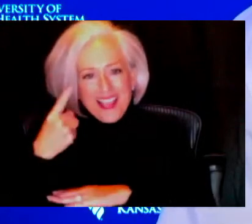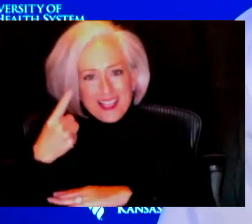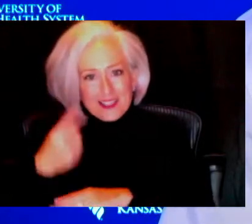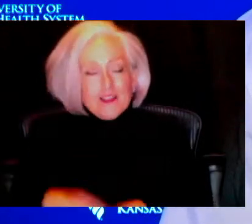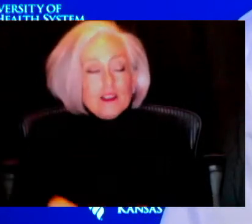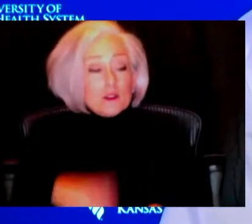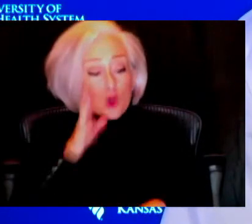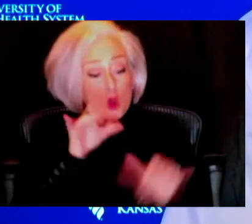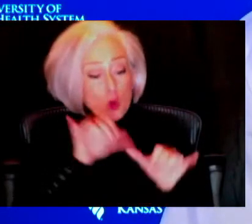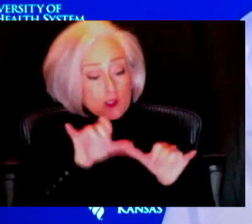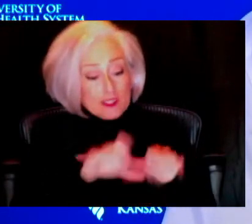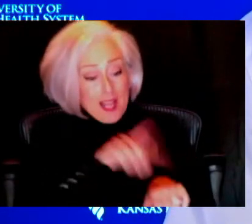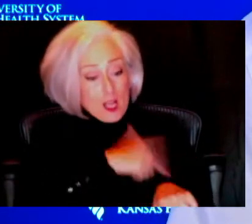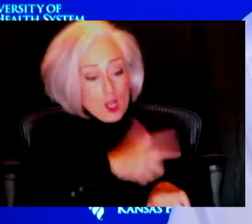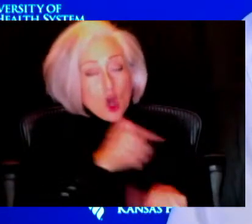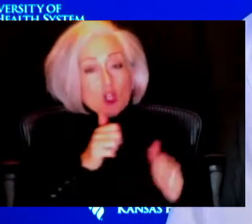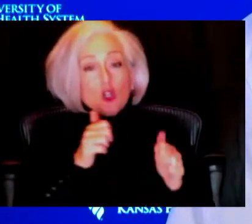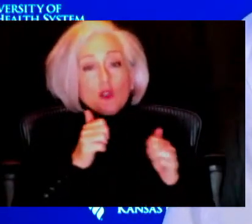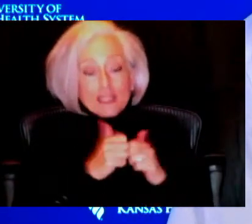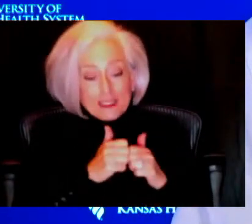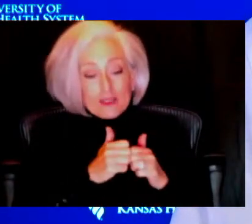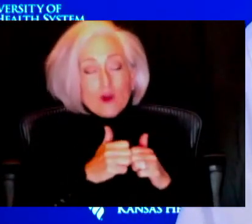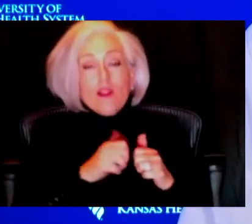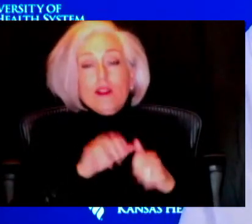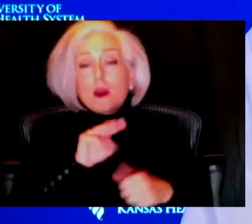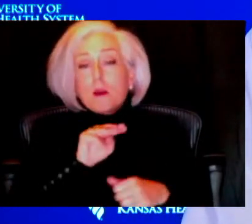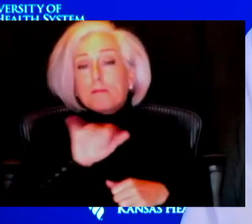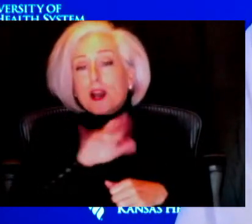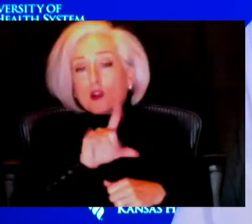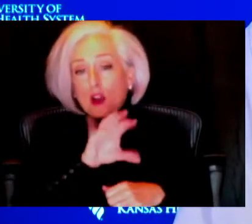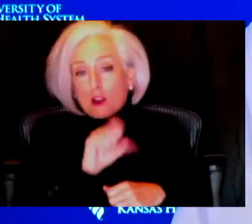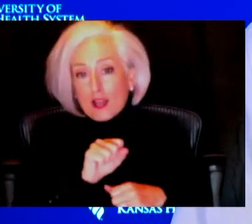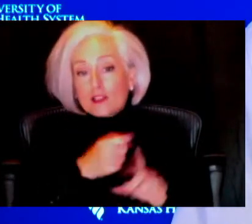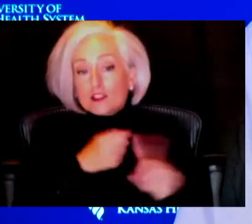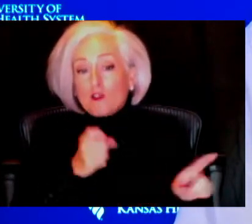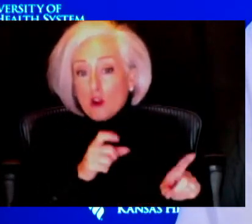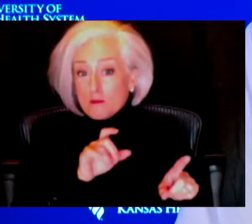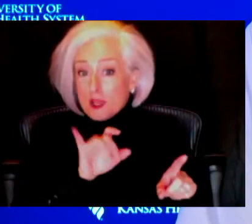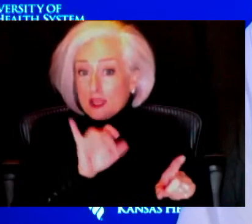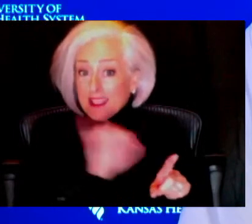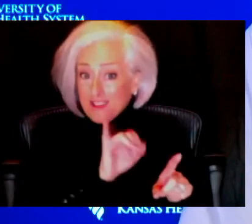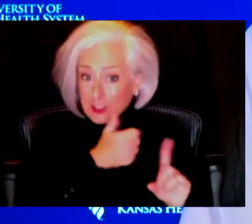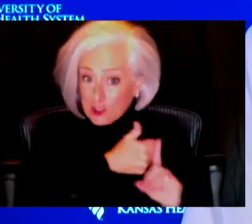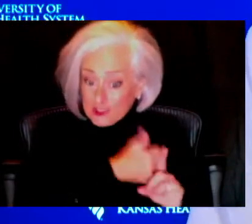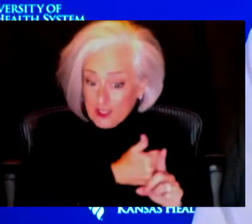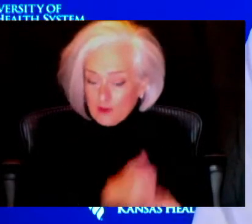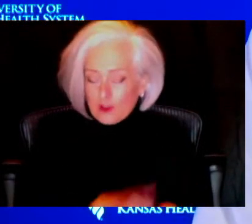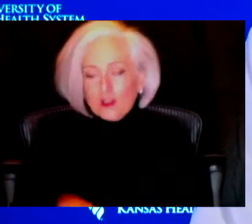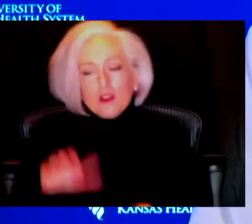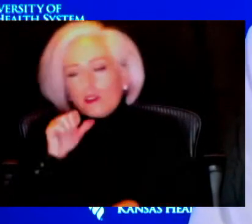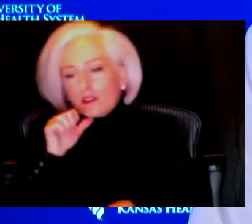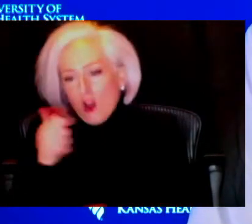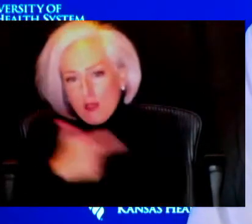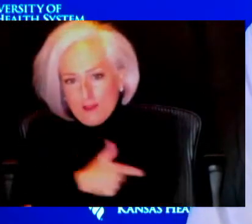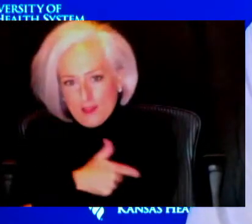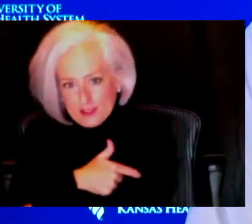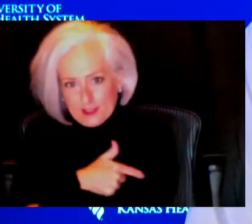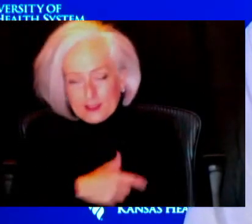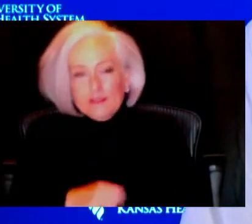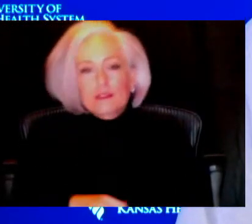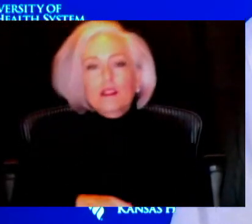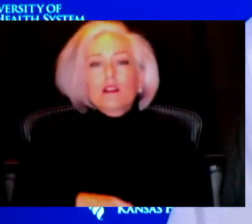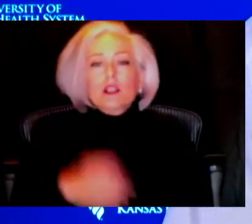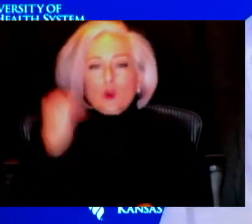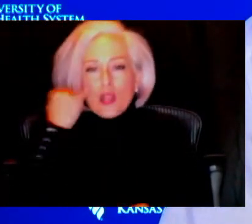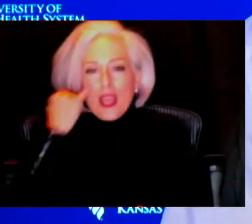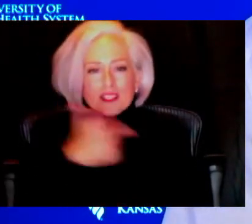getting myocarditis from the infection itself as compared to the vaccine. And what we have seen is the vaccine-induced